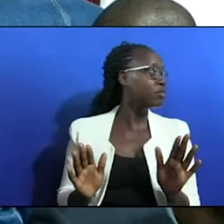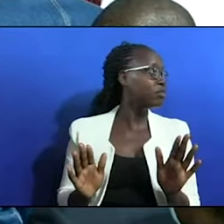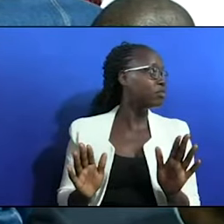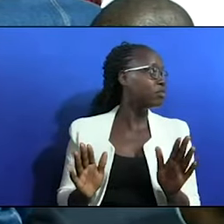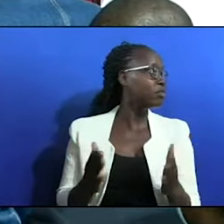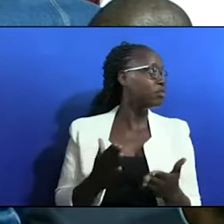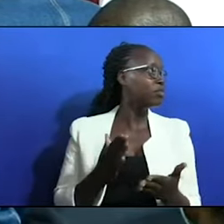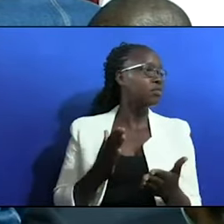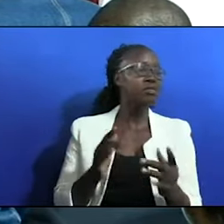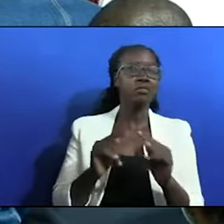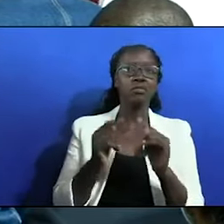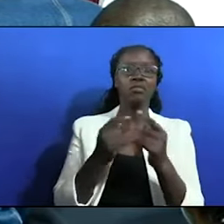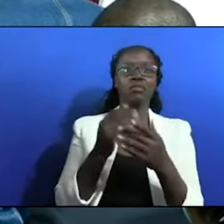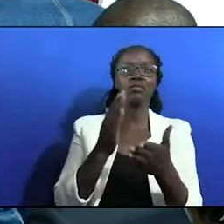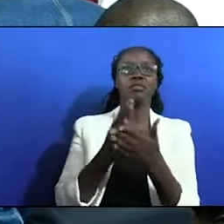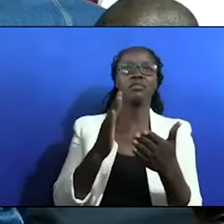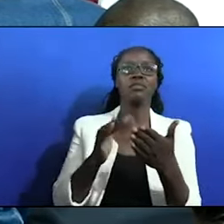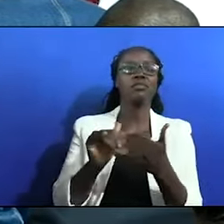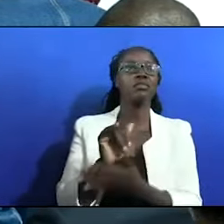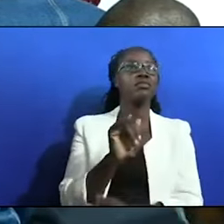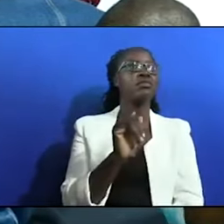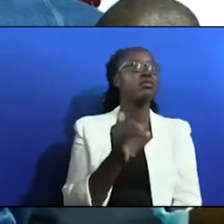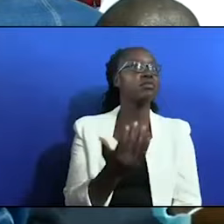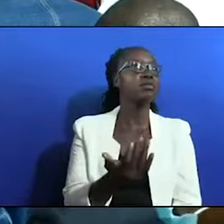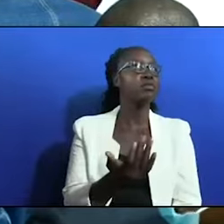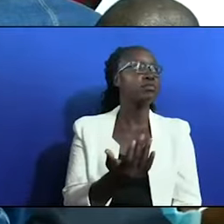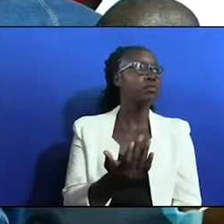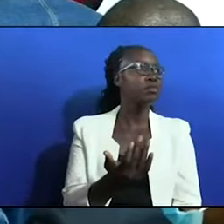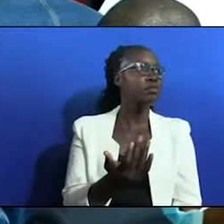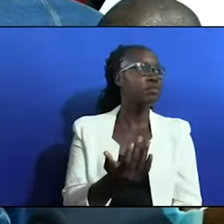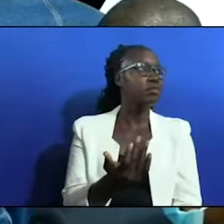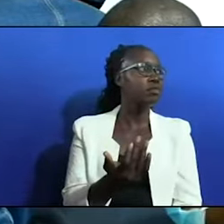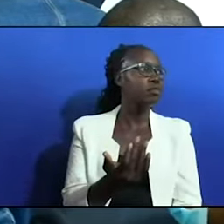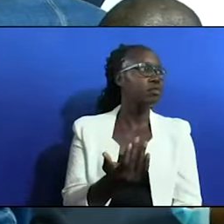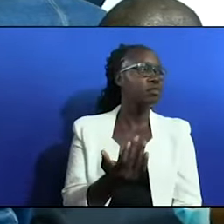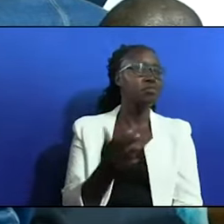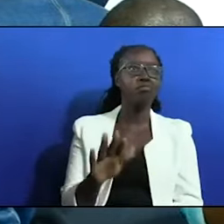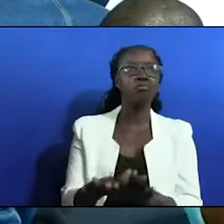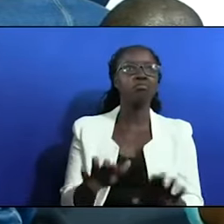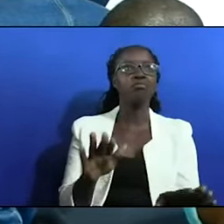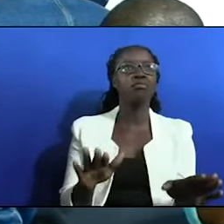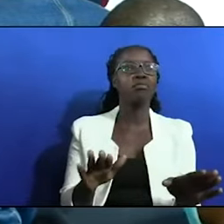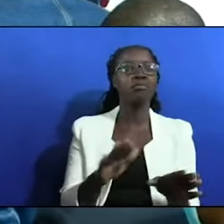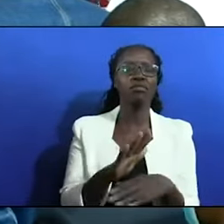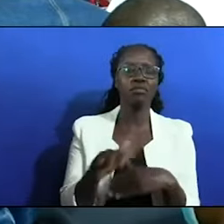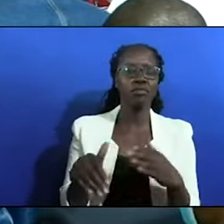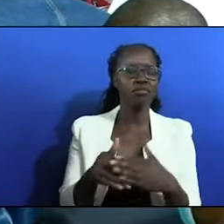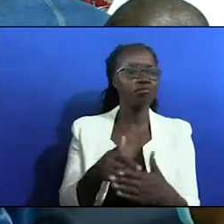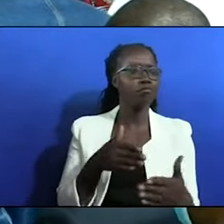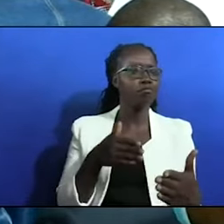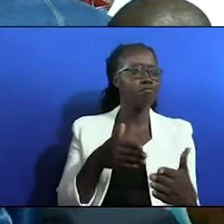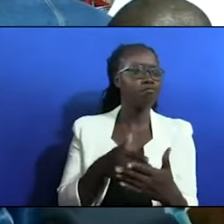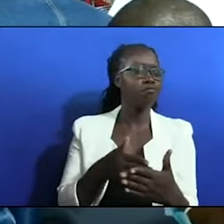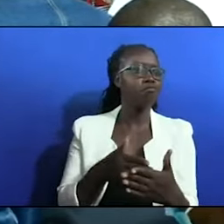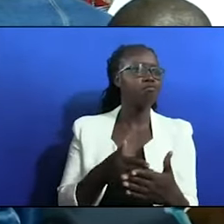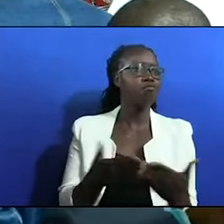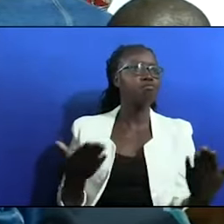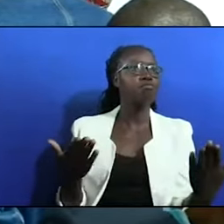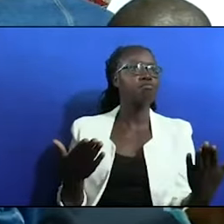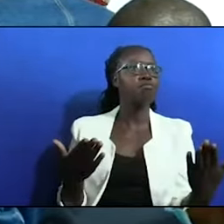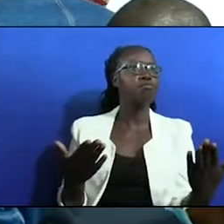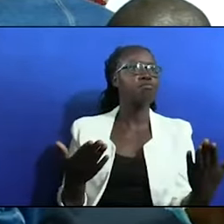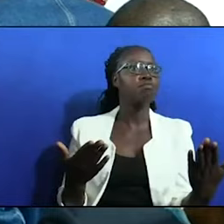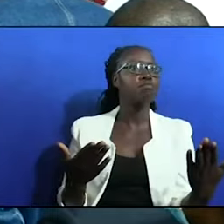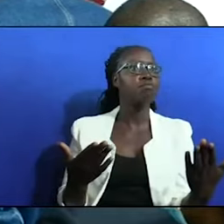were stopped from the airwaves, whatever he has in the sea. They were hindered from